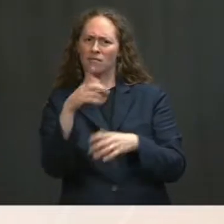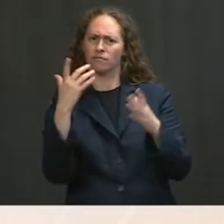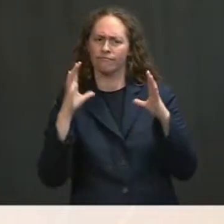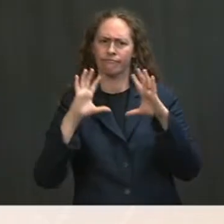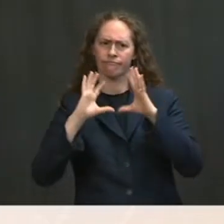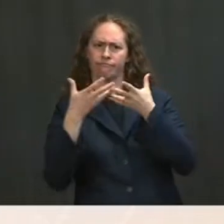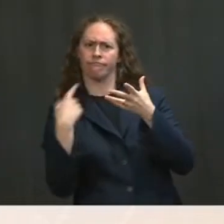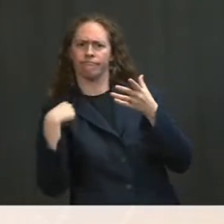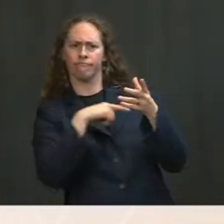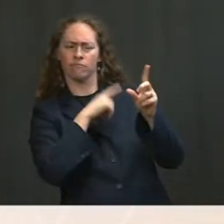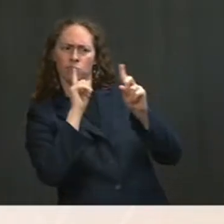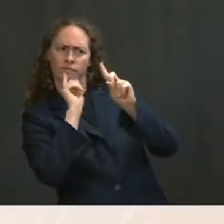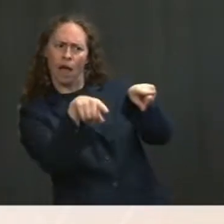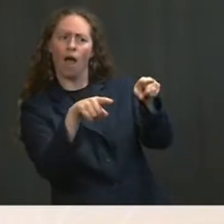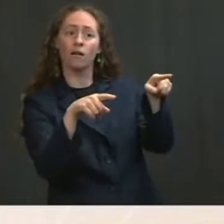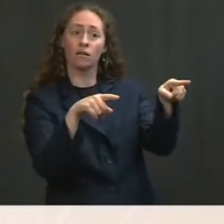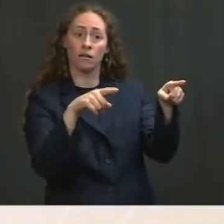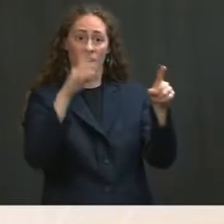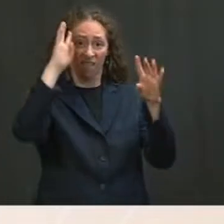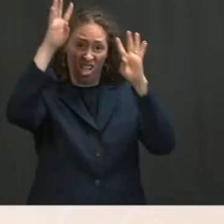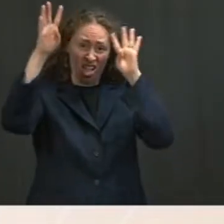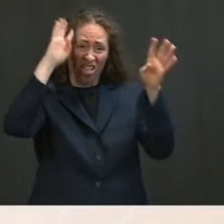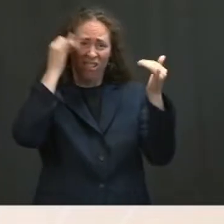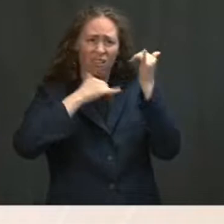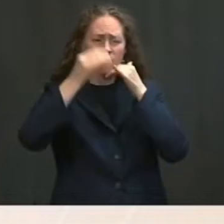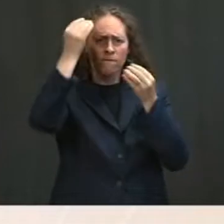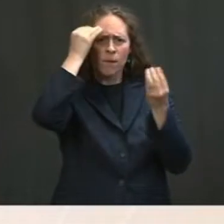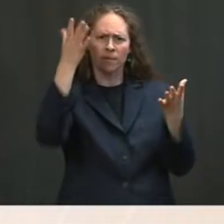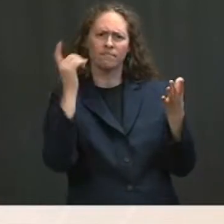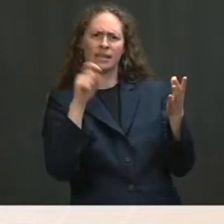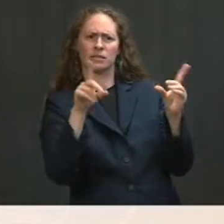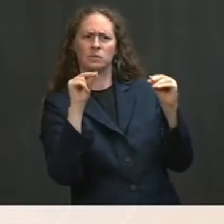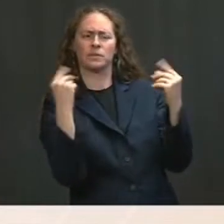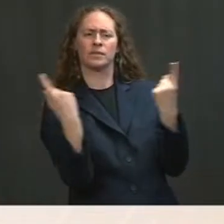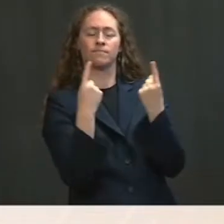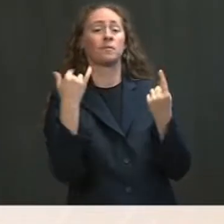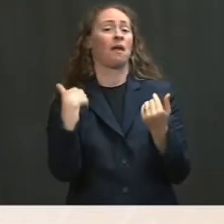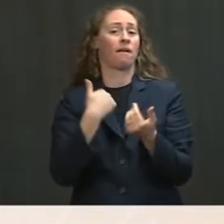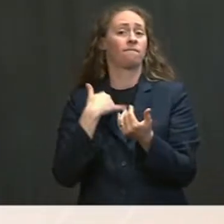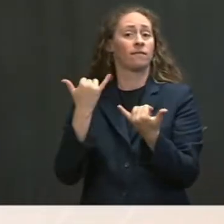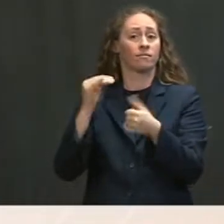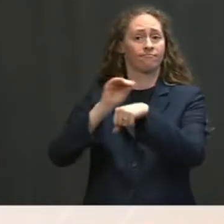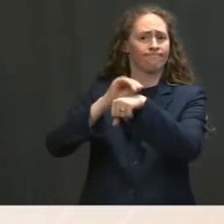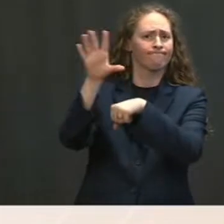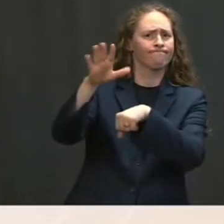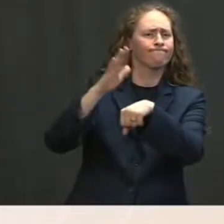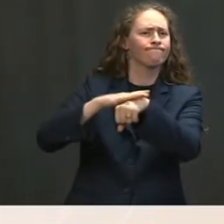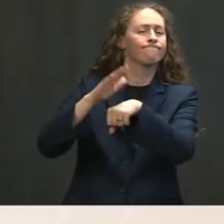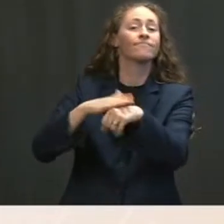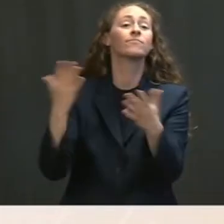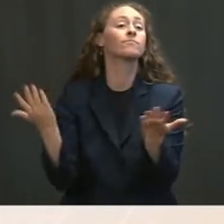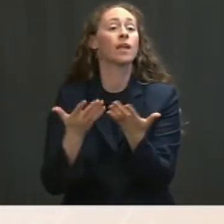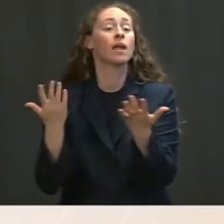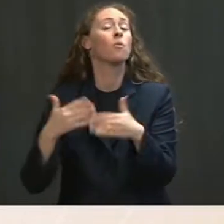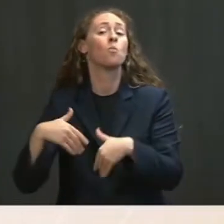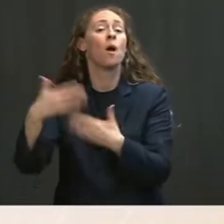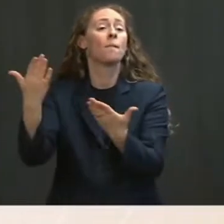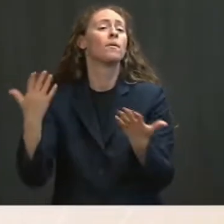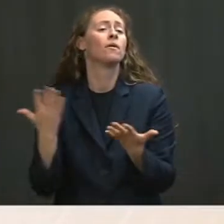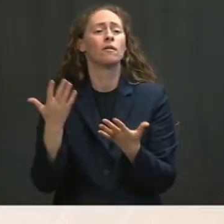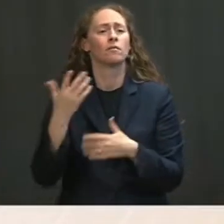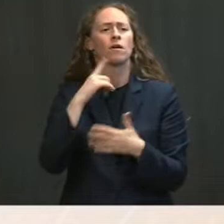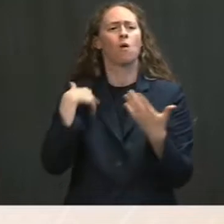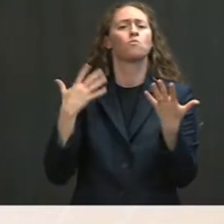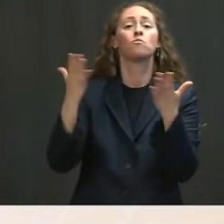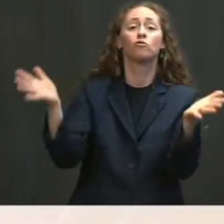this advisory that I issued today has recommendations for everyone. First, we include recommendations for individuals and families. We